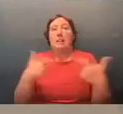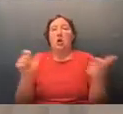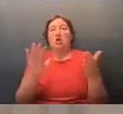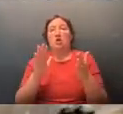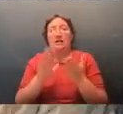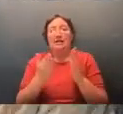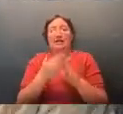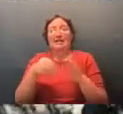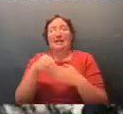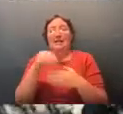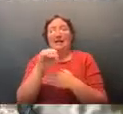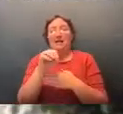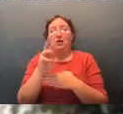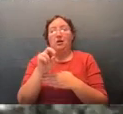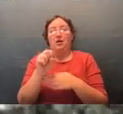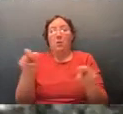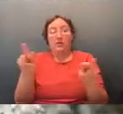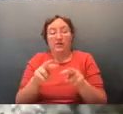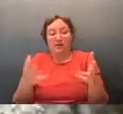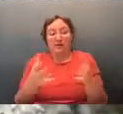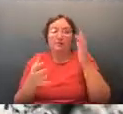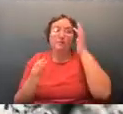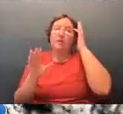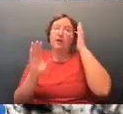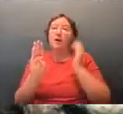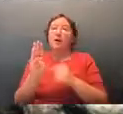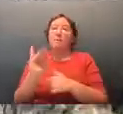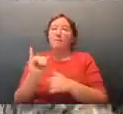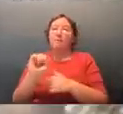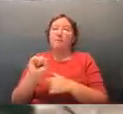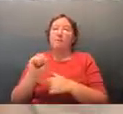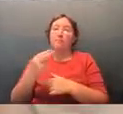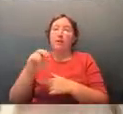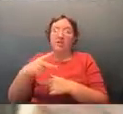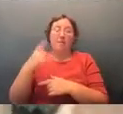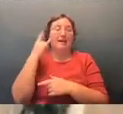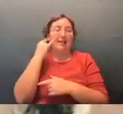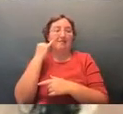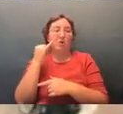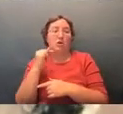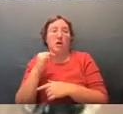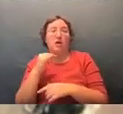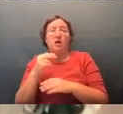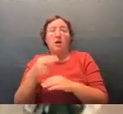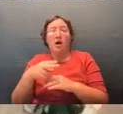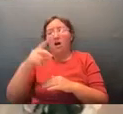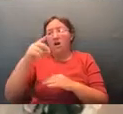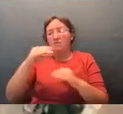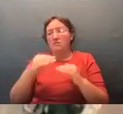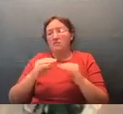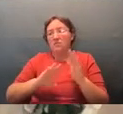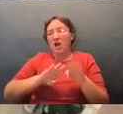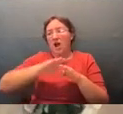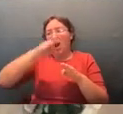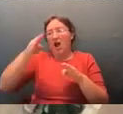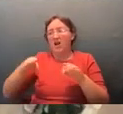the Owens Valley, and that will be Bishop, California, sitting at probably about just over